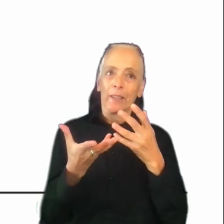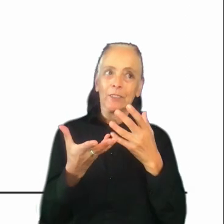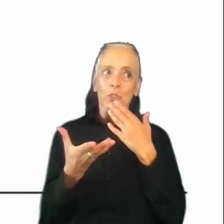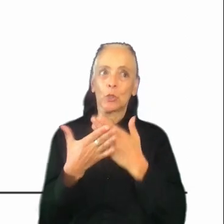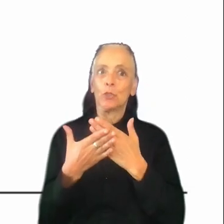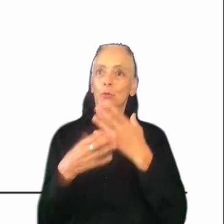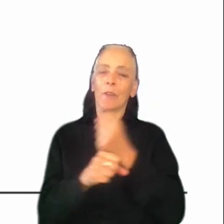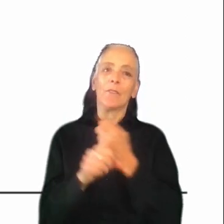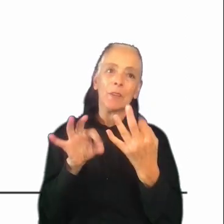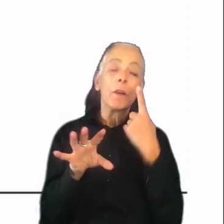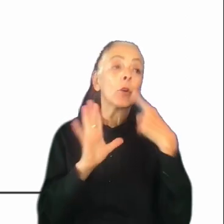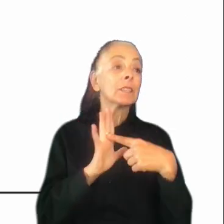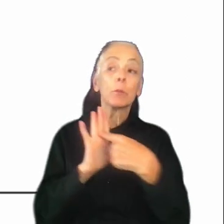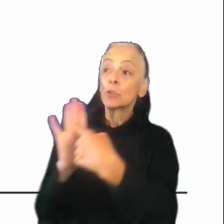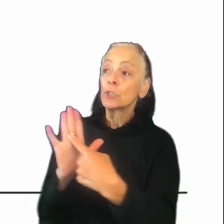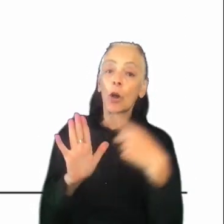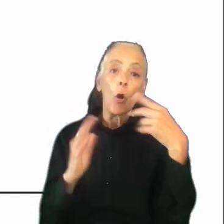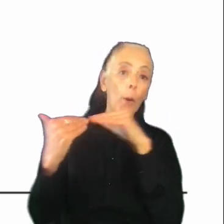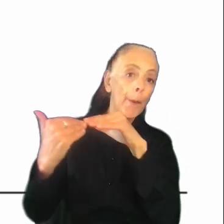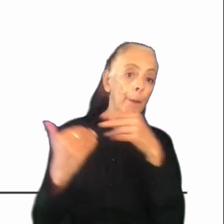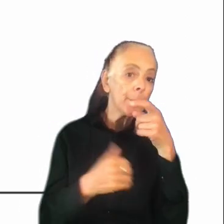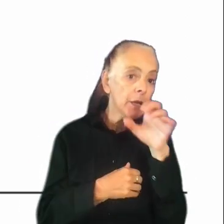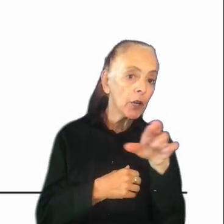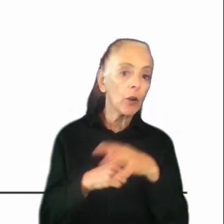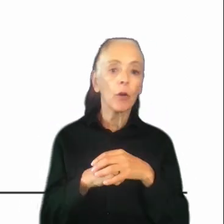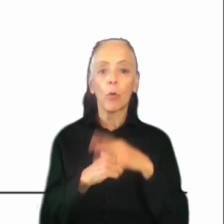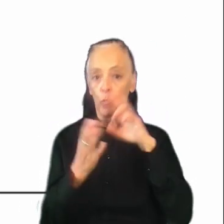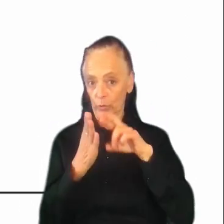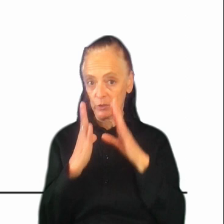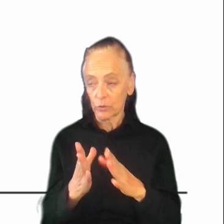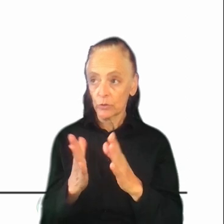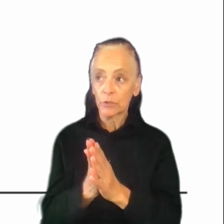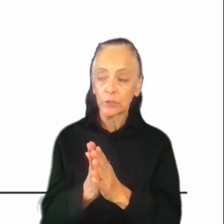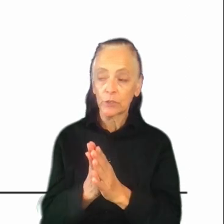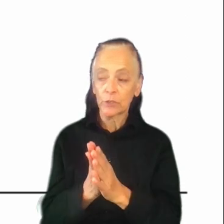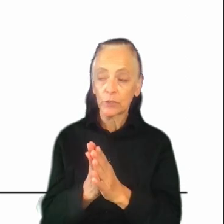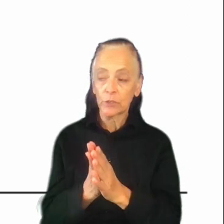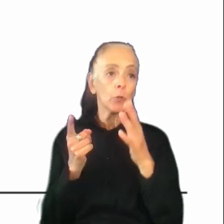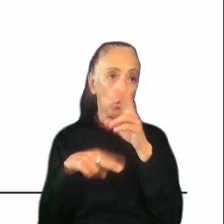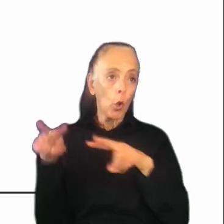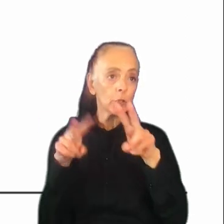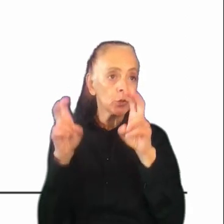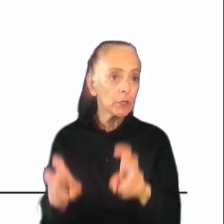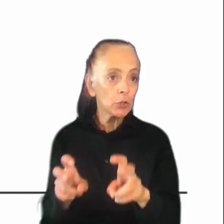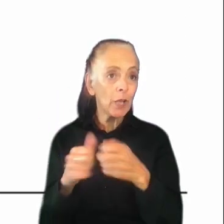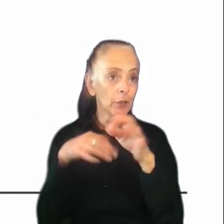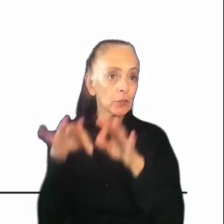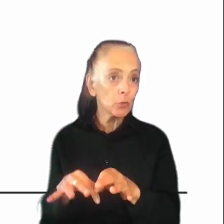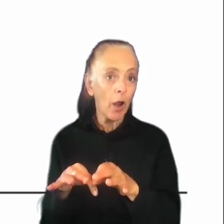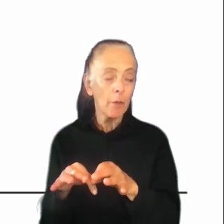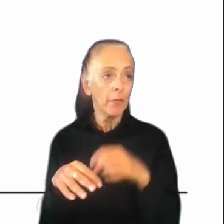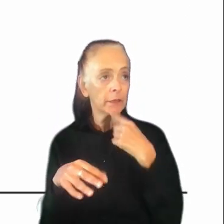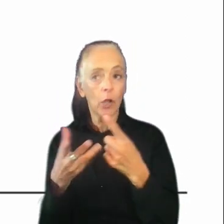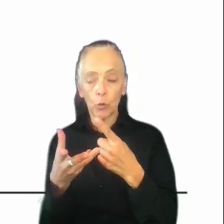should show it to a peer or a researcher to can look at your issues look how you've described them and give any feedback on whether you've articulated